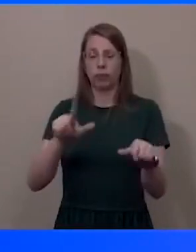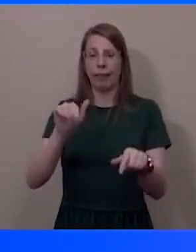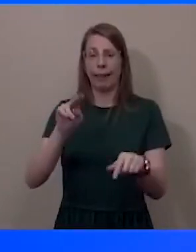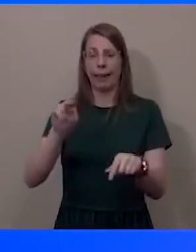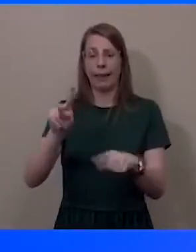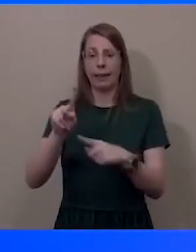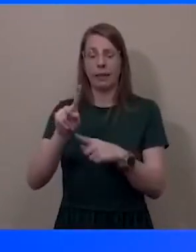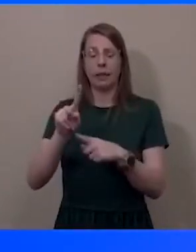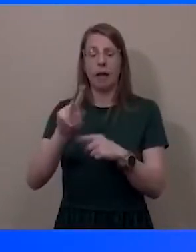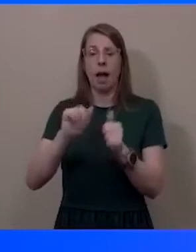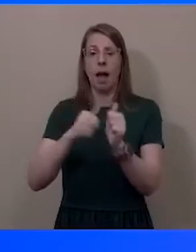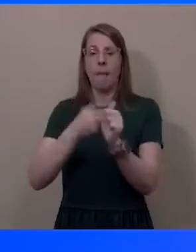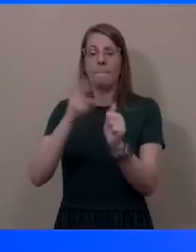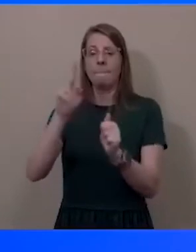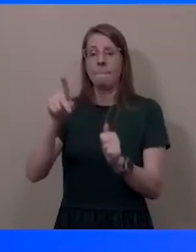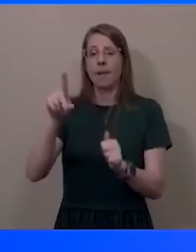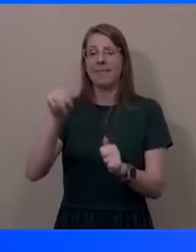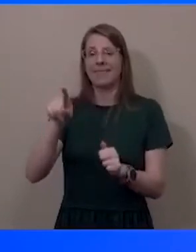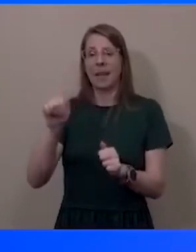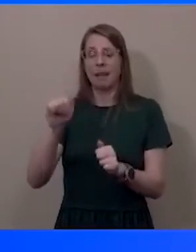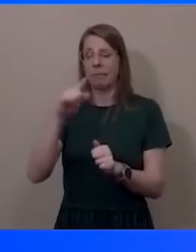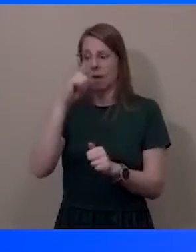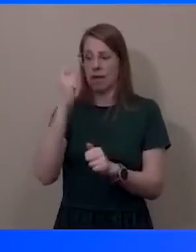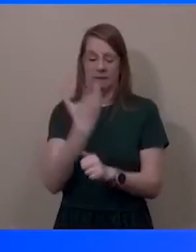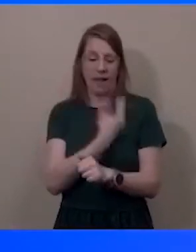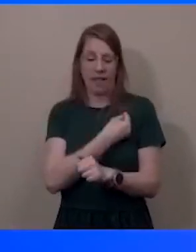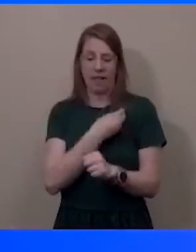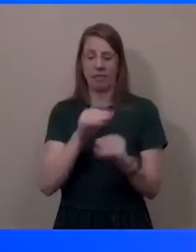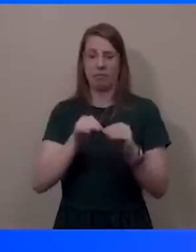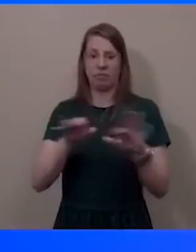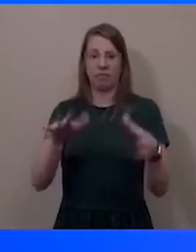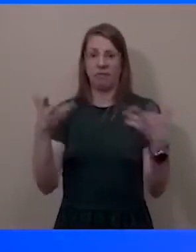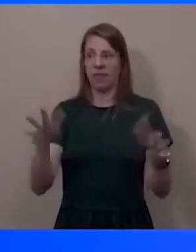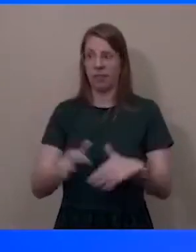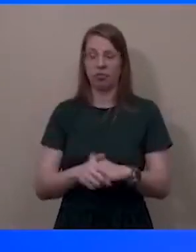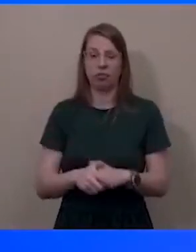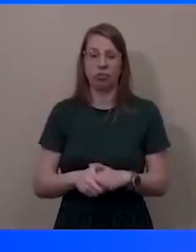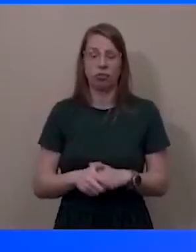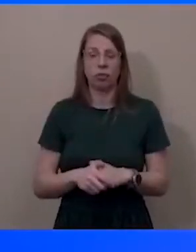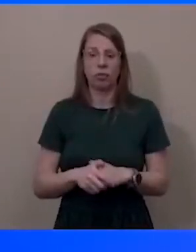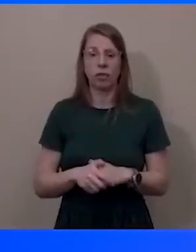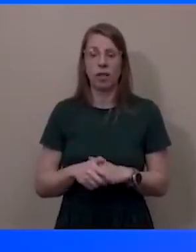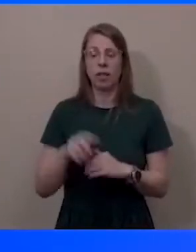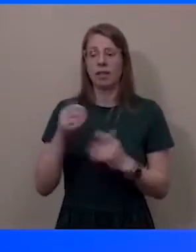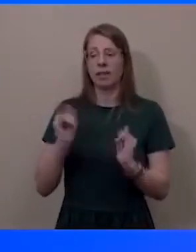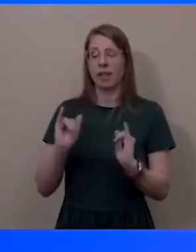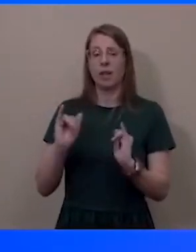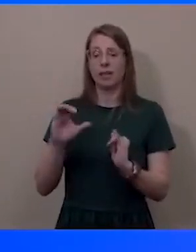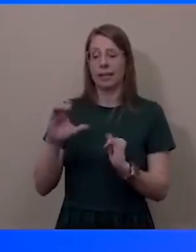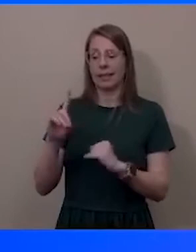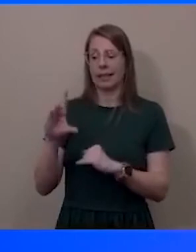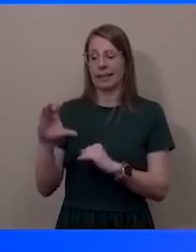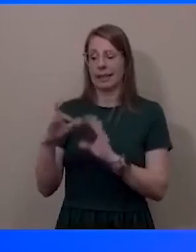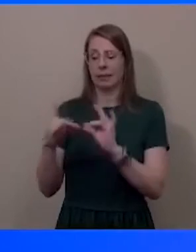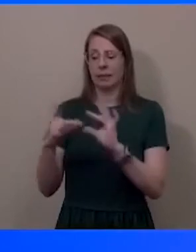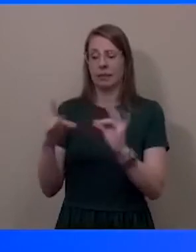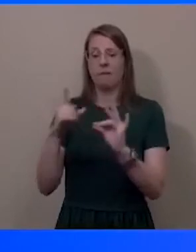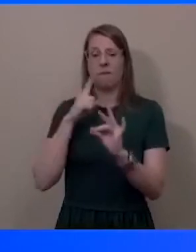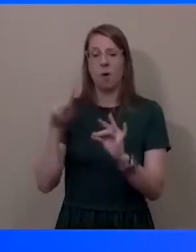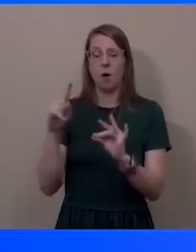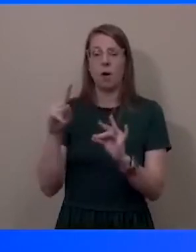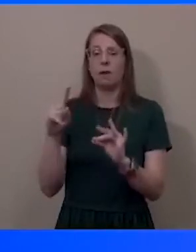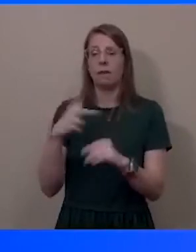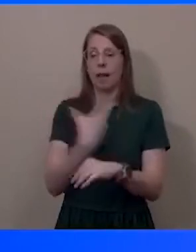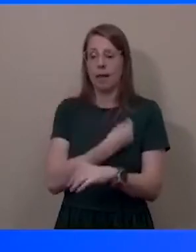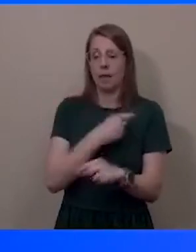since vaccination has come about. They also have their statement on vaccination and reinfection. We